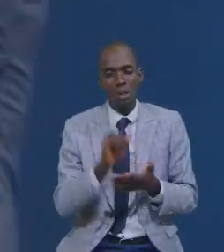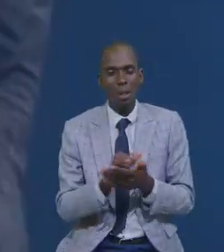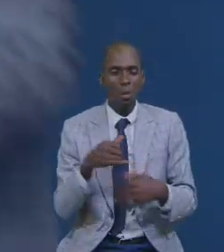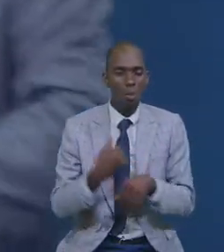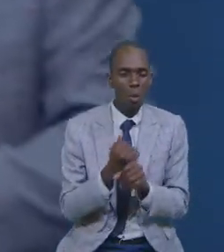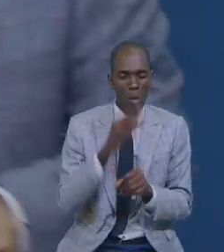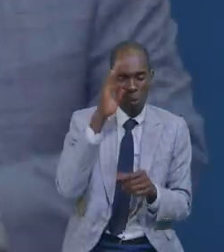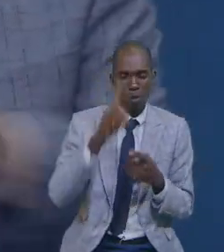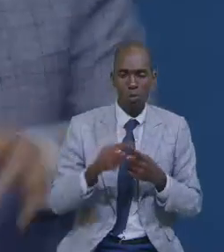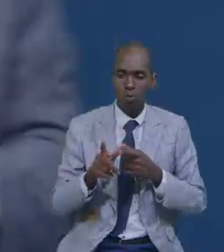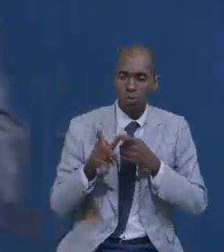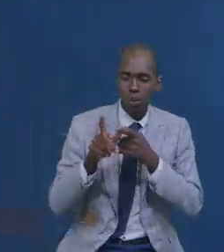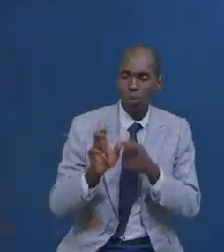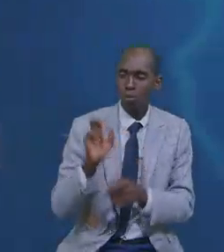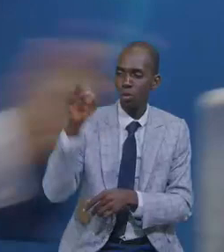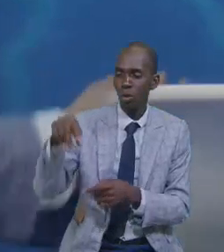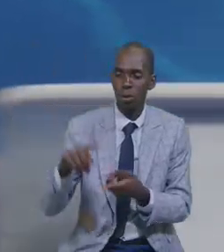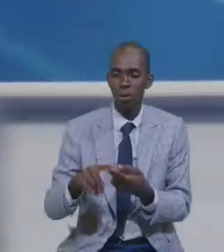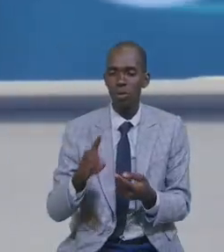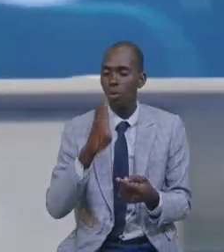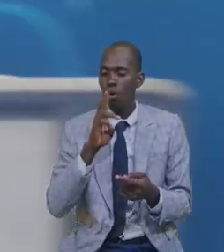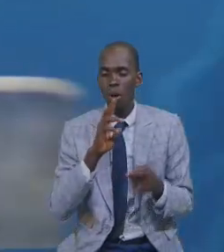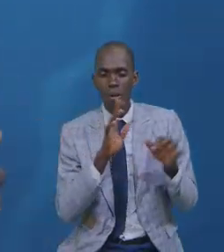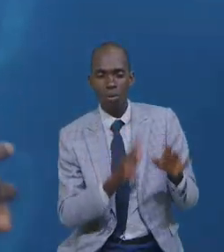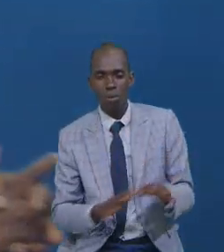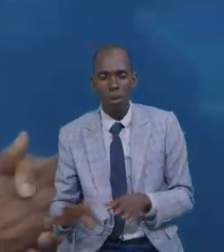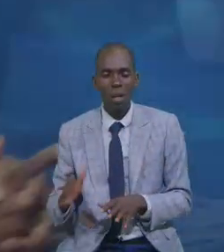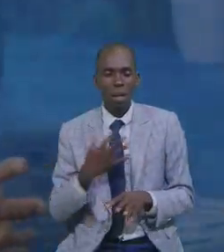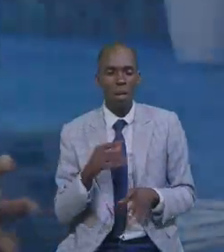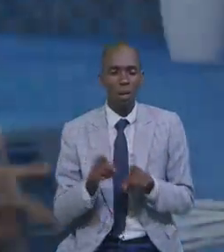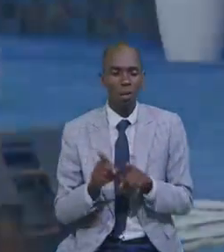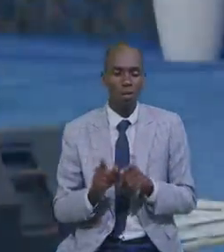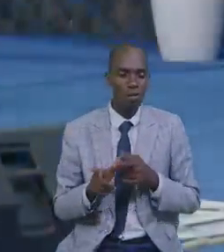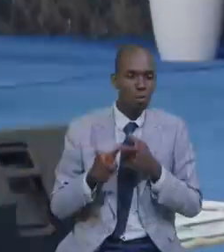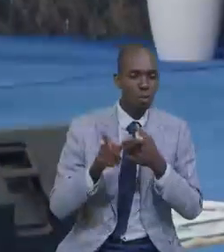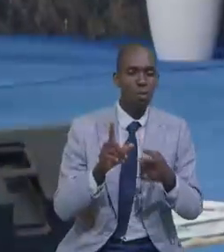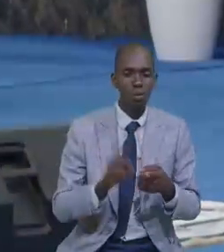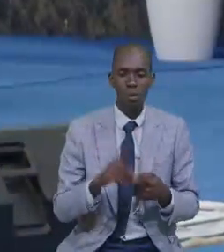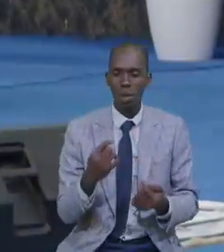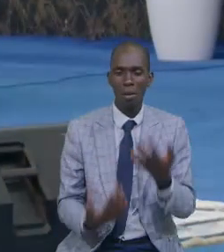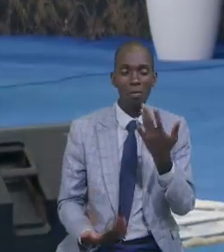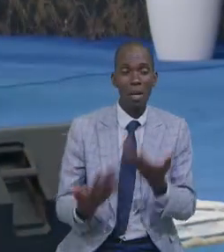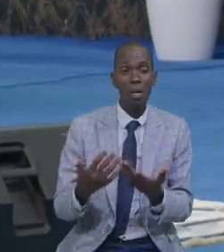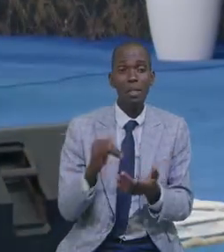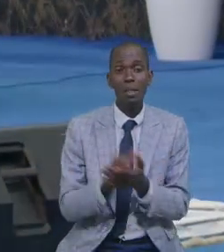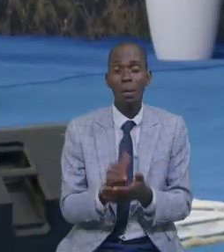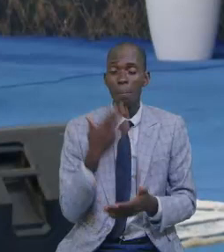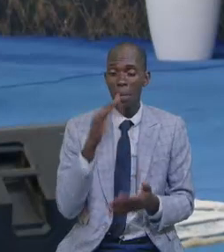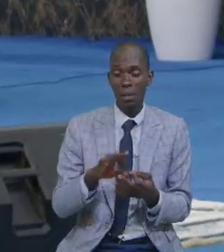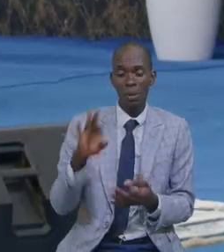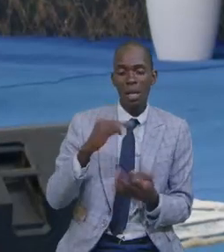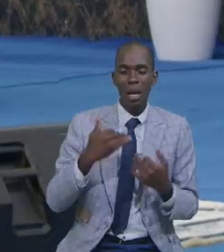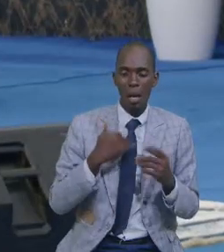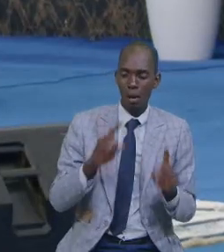run into the water, not fearing anything, and get into the fire, not fearing anything, that evil spirit has gone out, and there